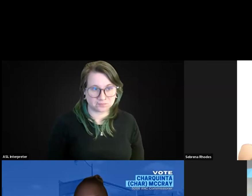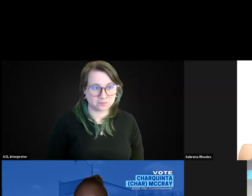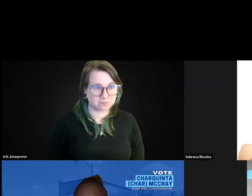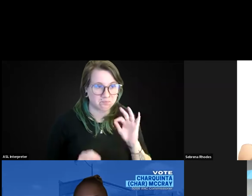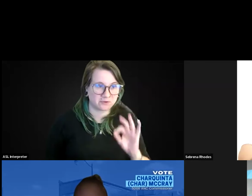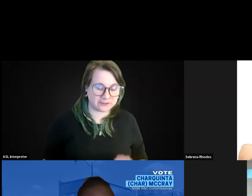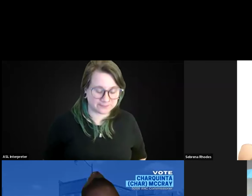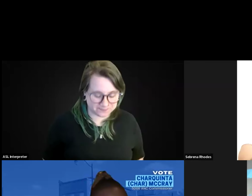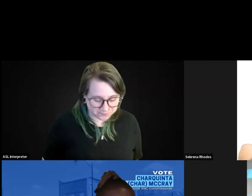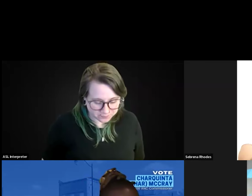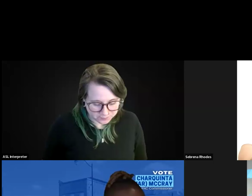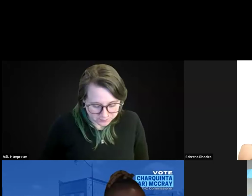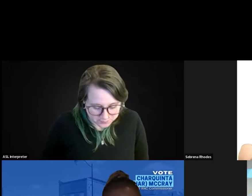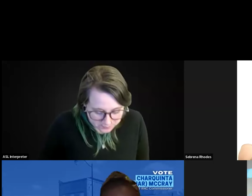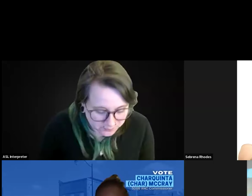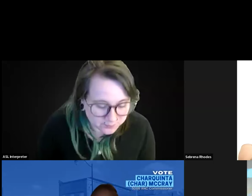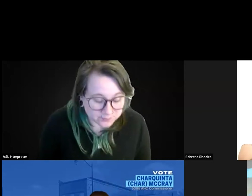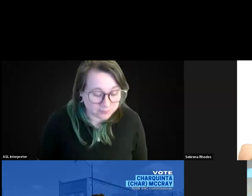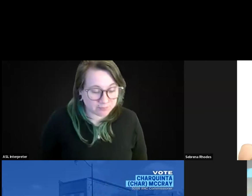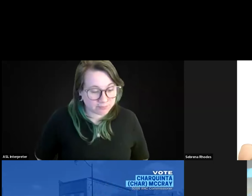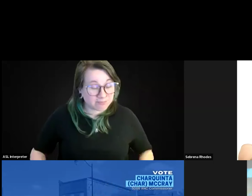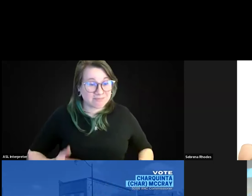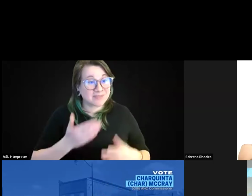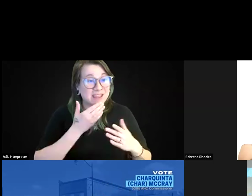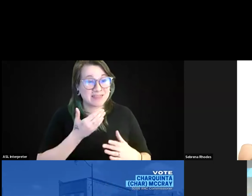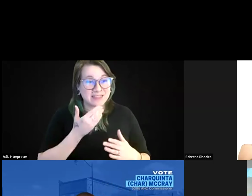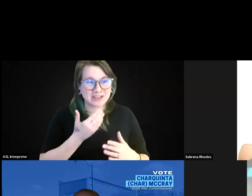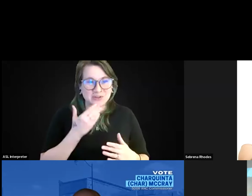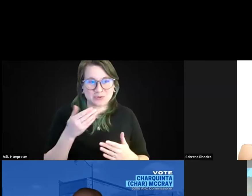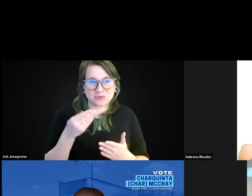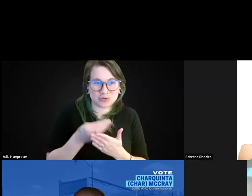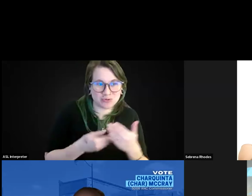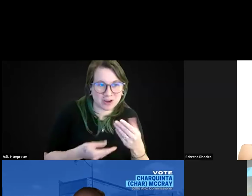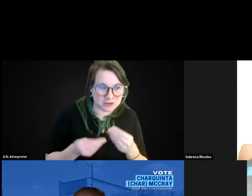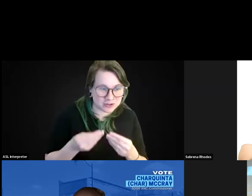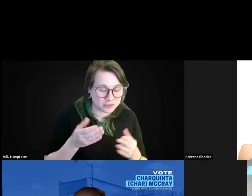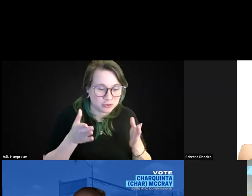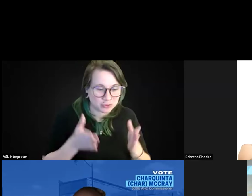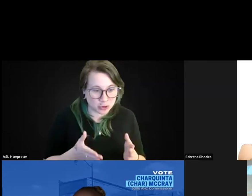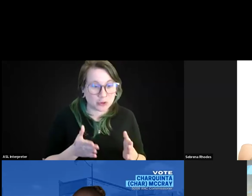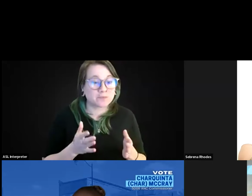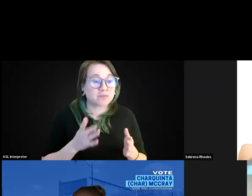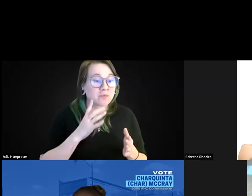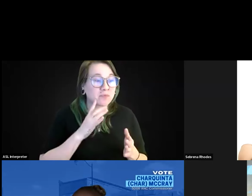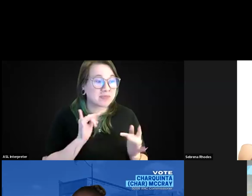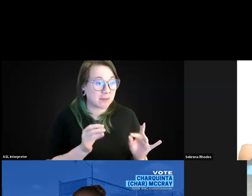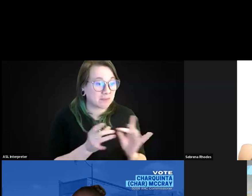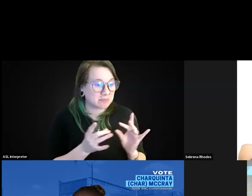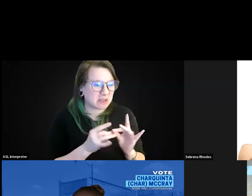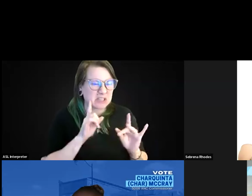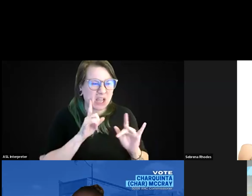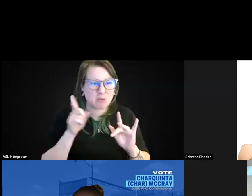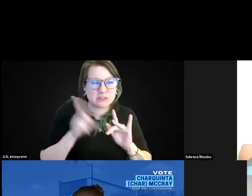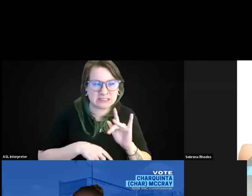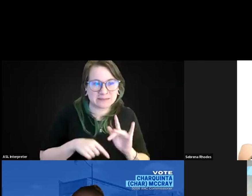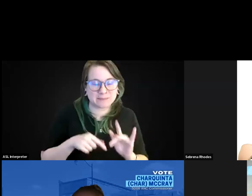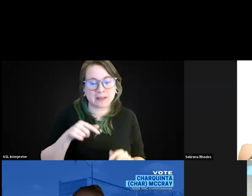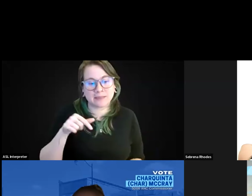Perfect. Thank you, Treasurer. With that being said, I will skip the committee reports for the sake of time and move